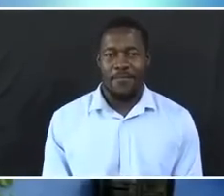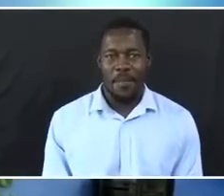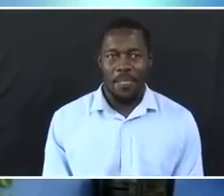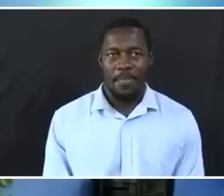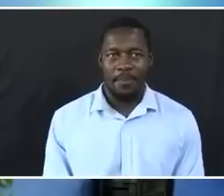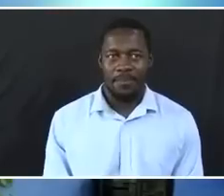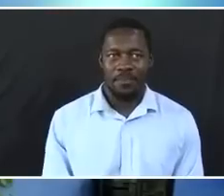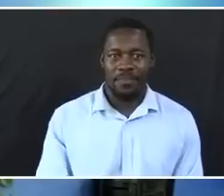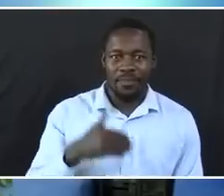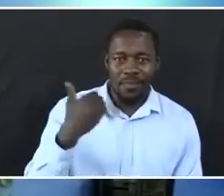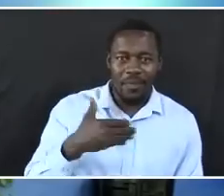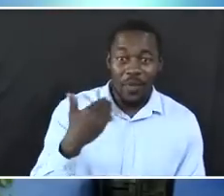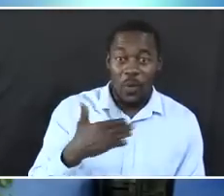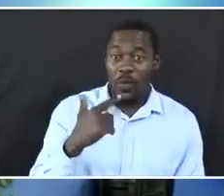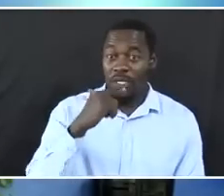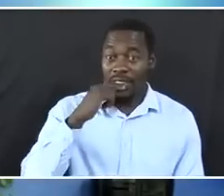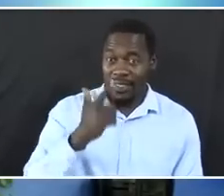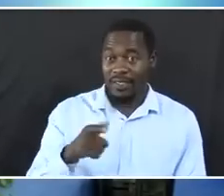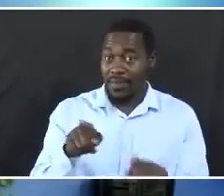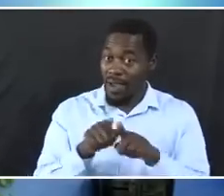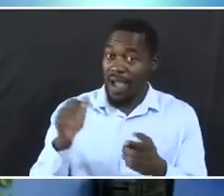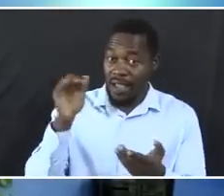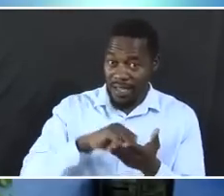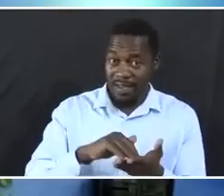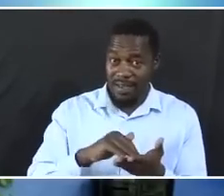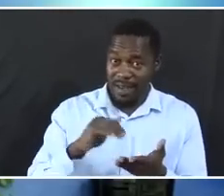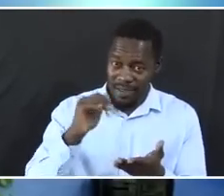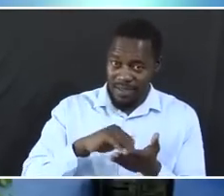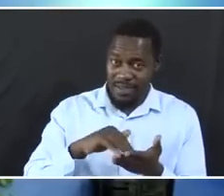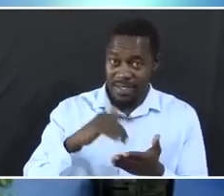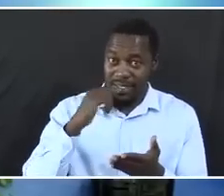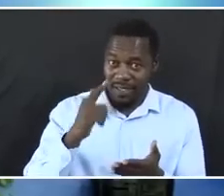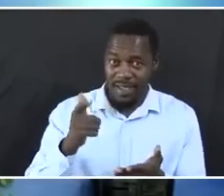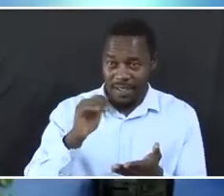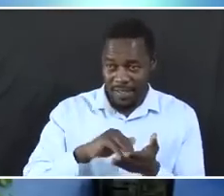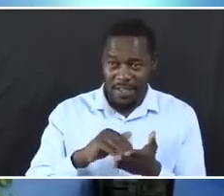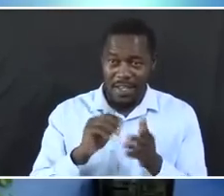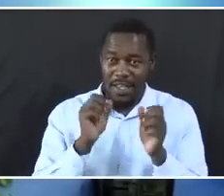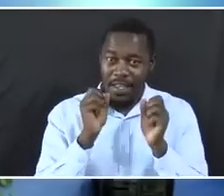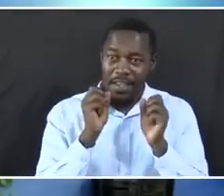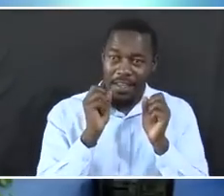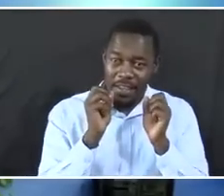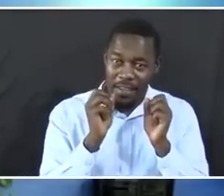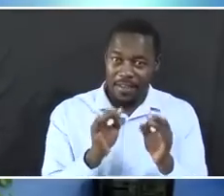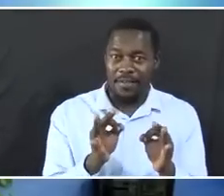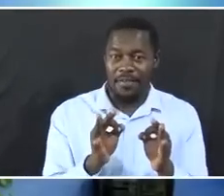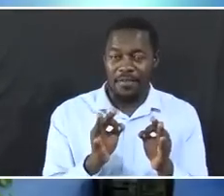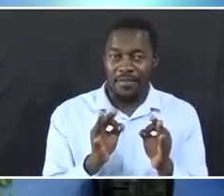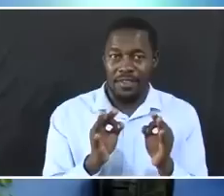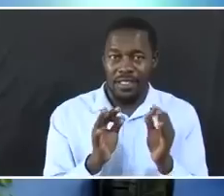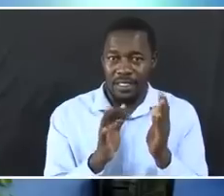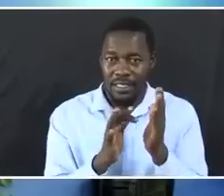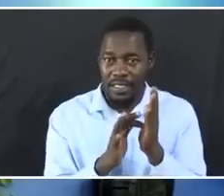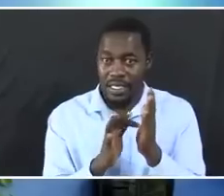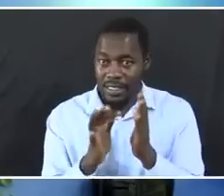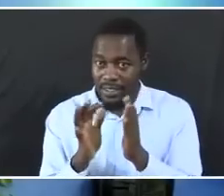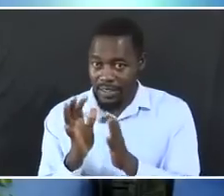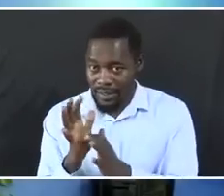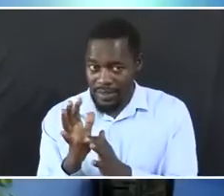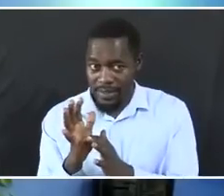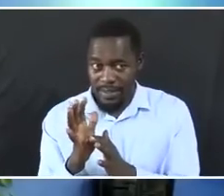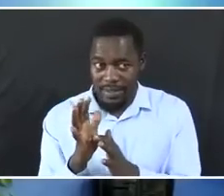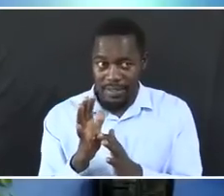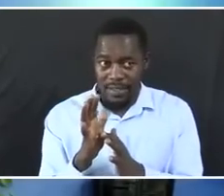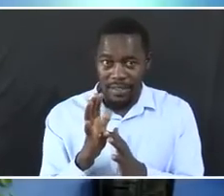And I've always said, I repeat it, I even said it here, if Christ ever tarries, I